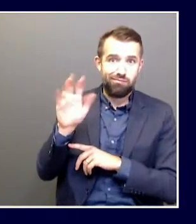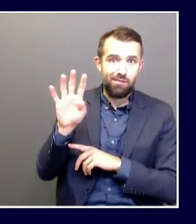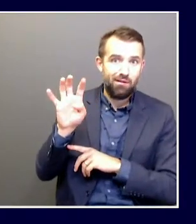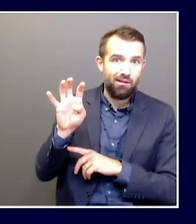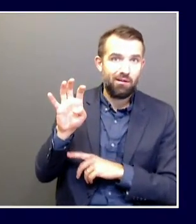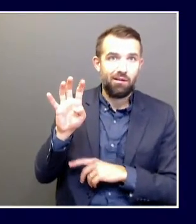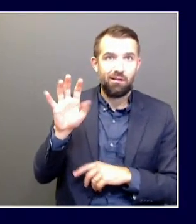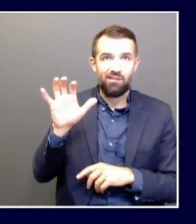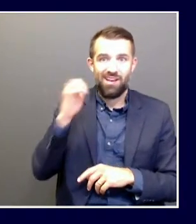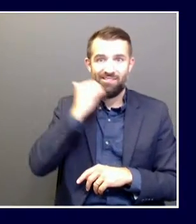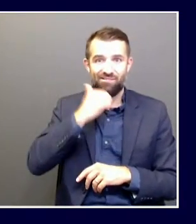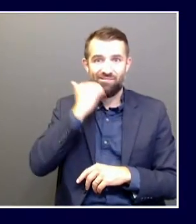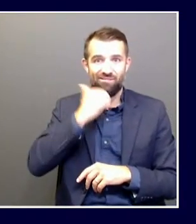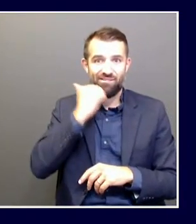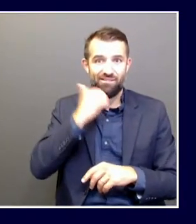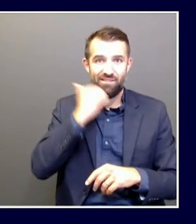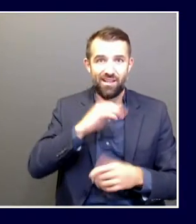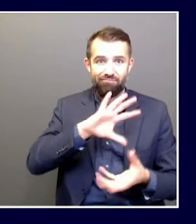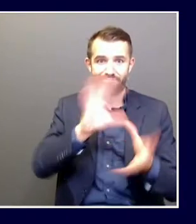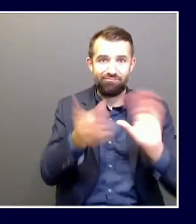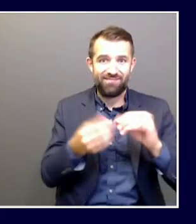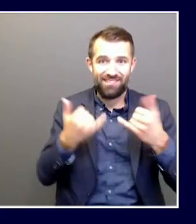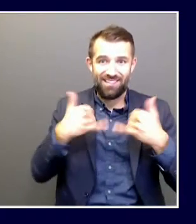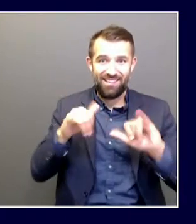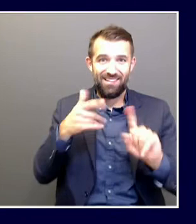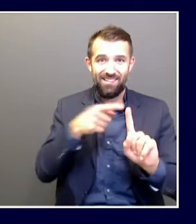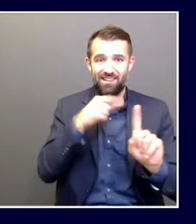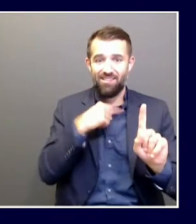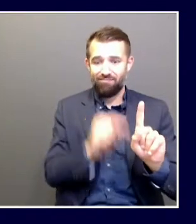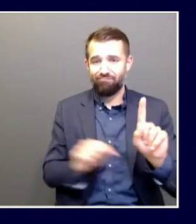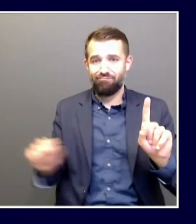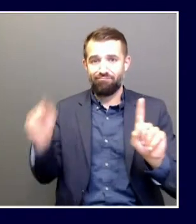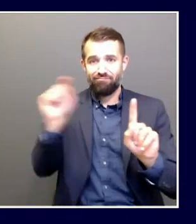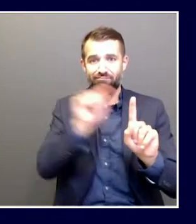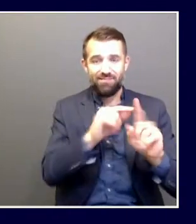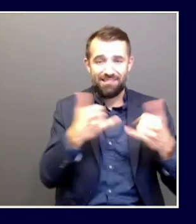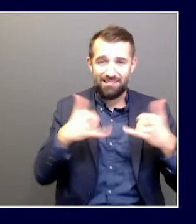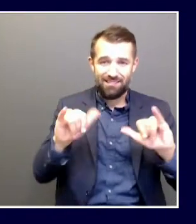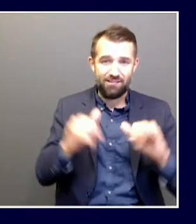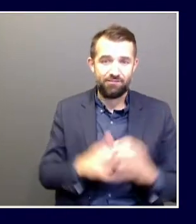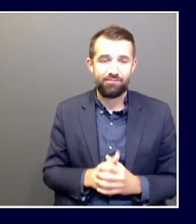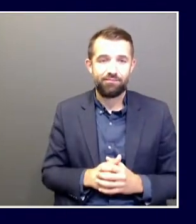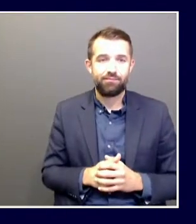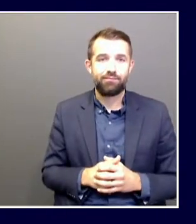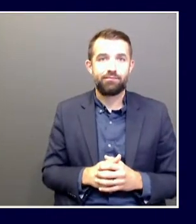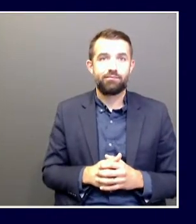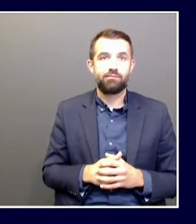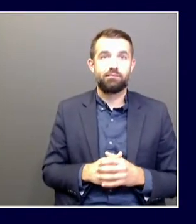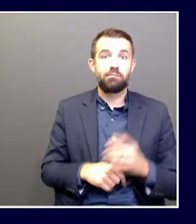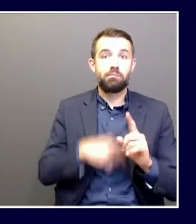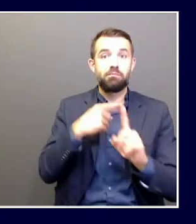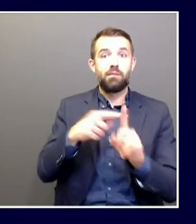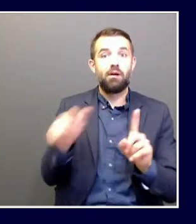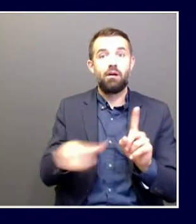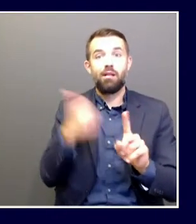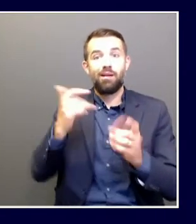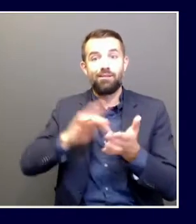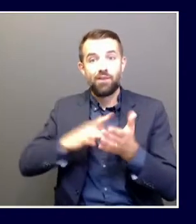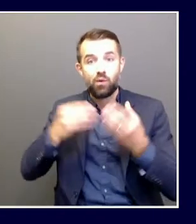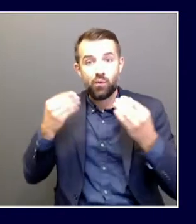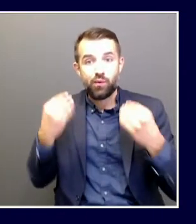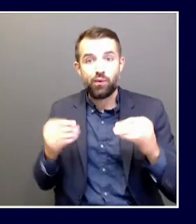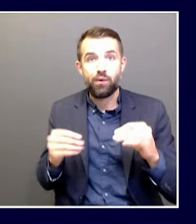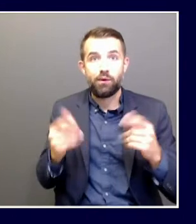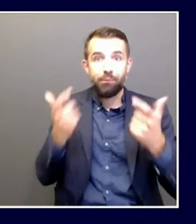additional doses. So we still do have that option, but we are also working with other channels pharmacies, independent and commercial,